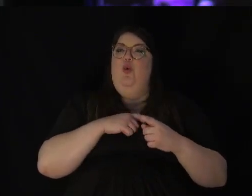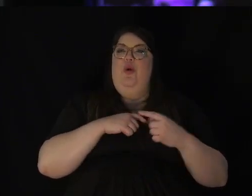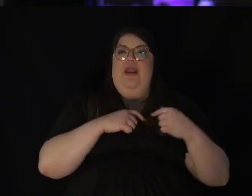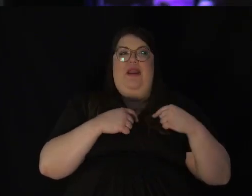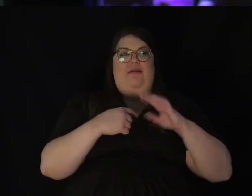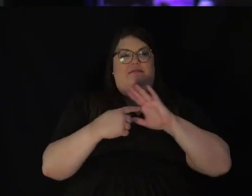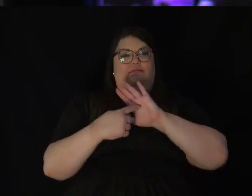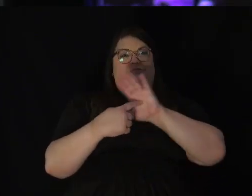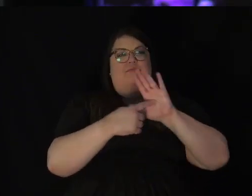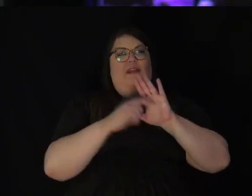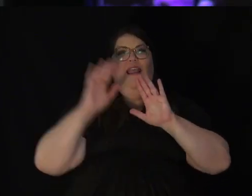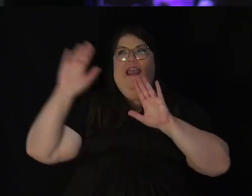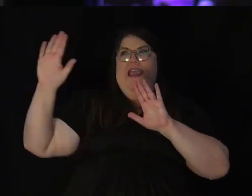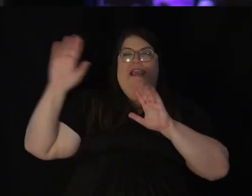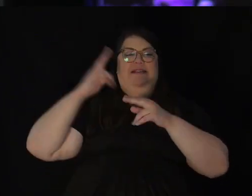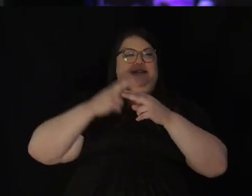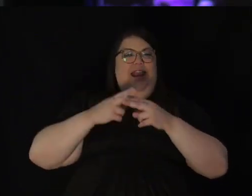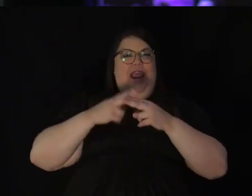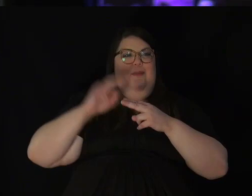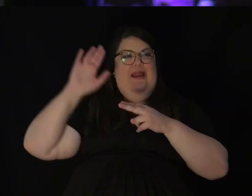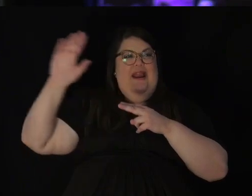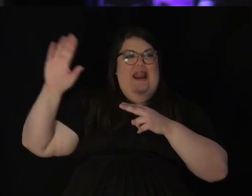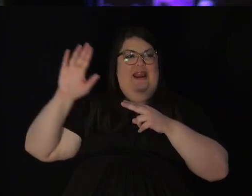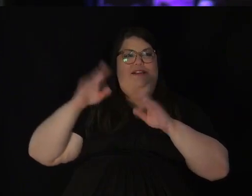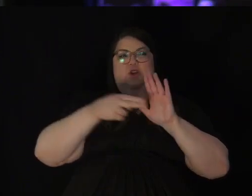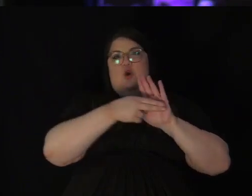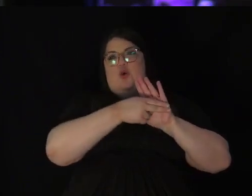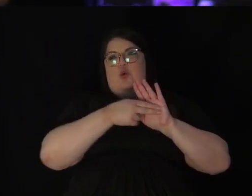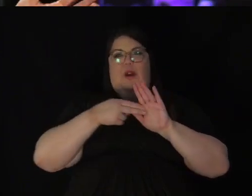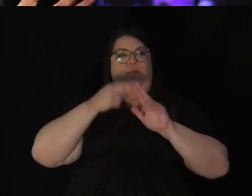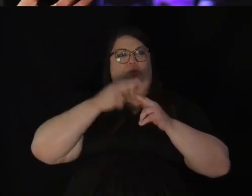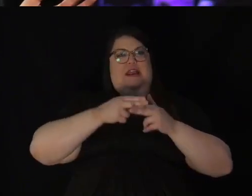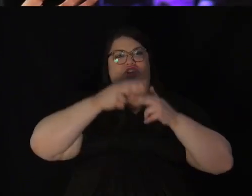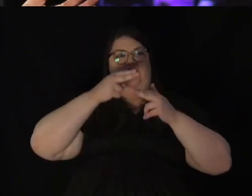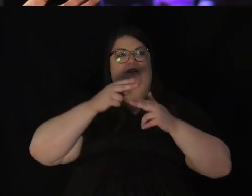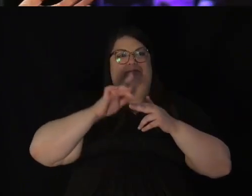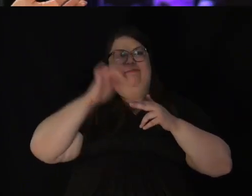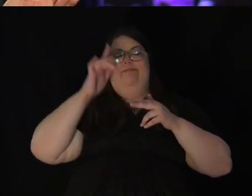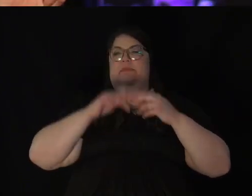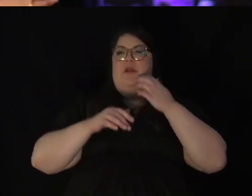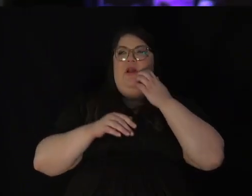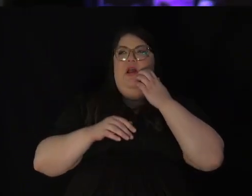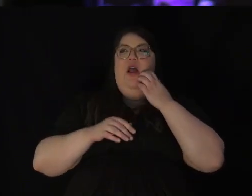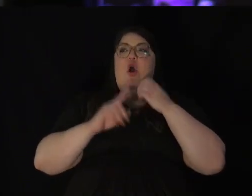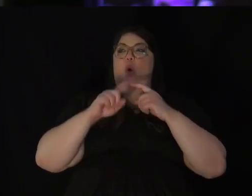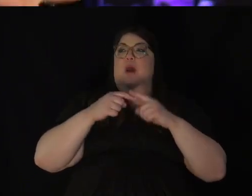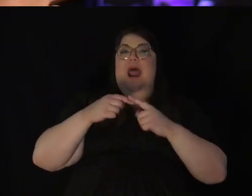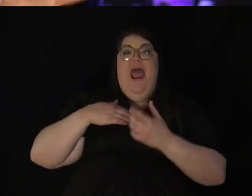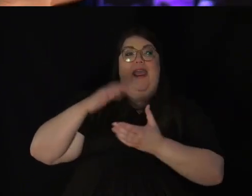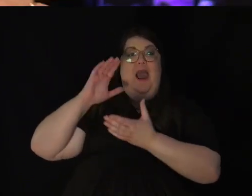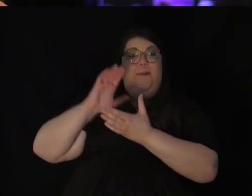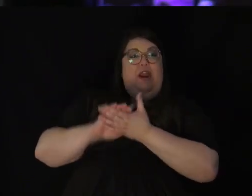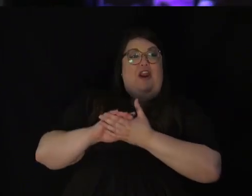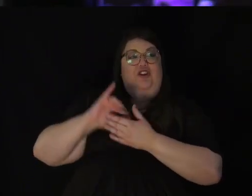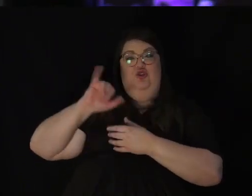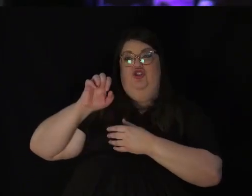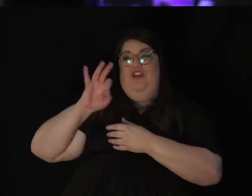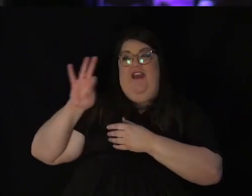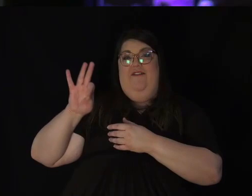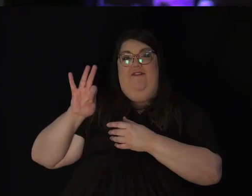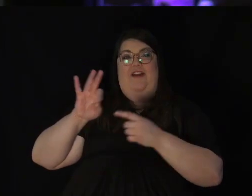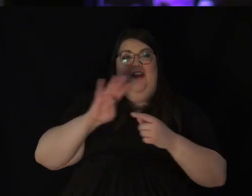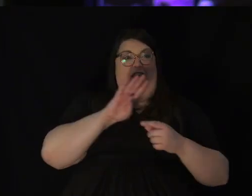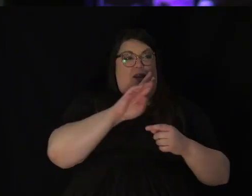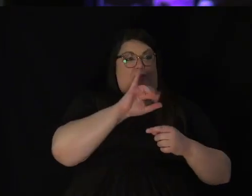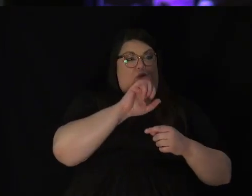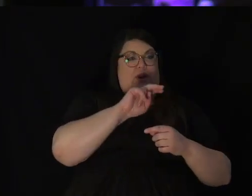name and his reputation. When I got married to Jeff, I went from Brinkman to Schuler. I